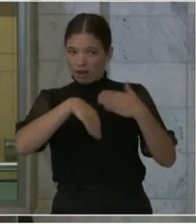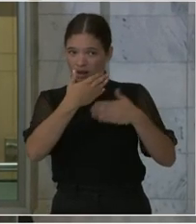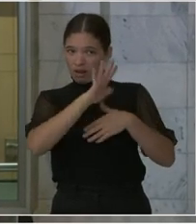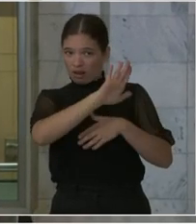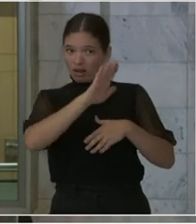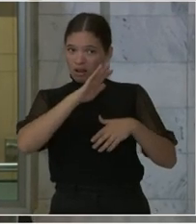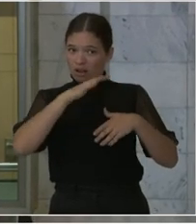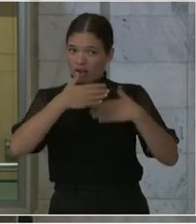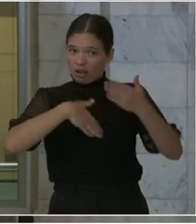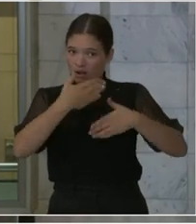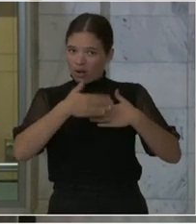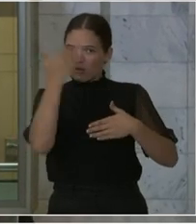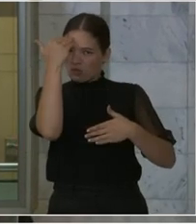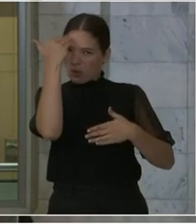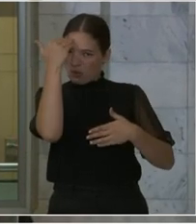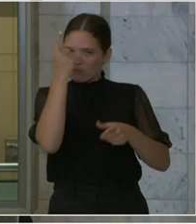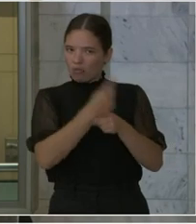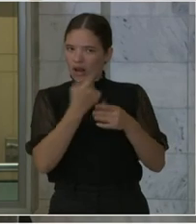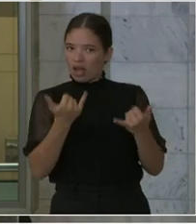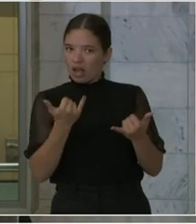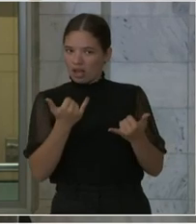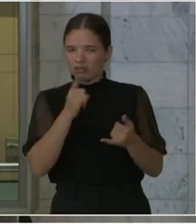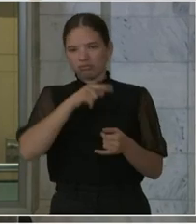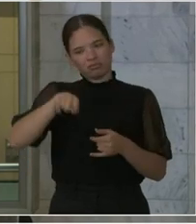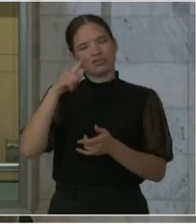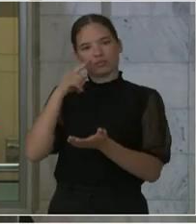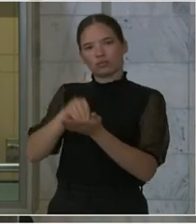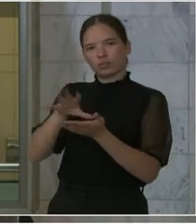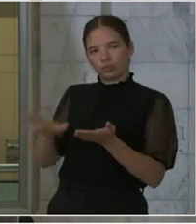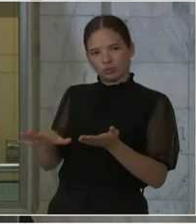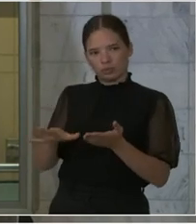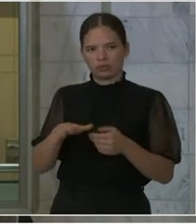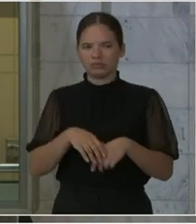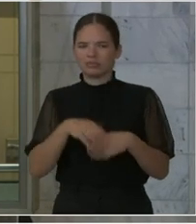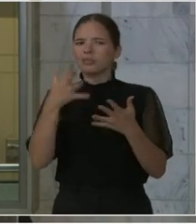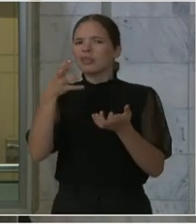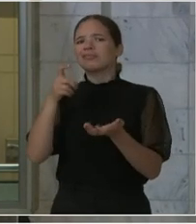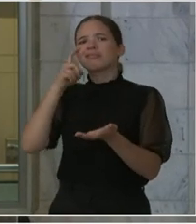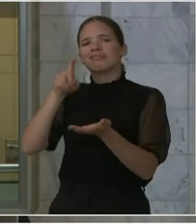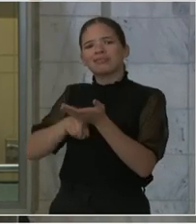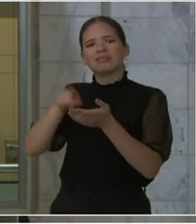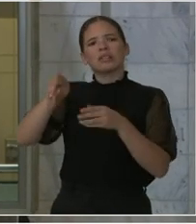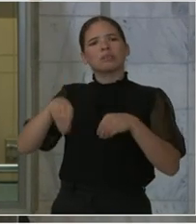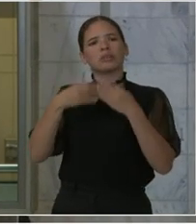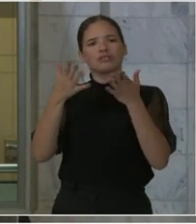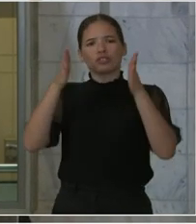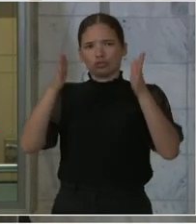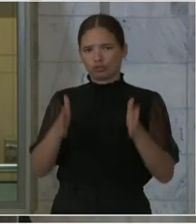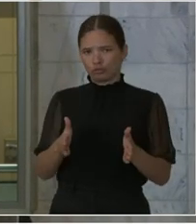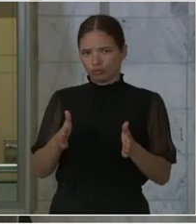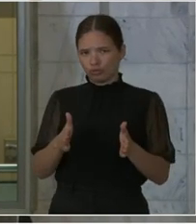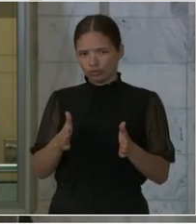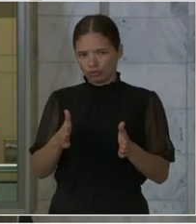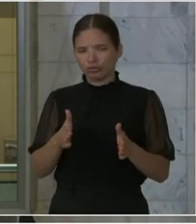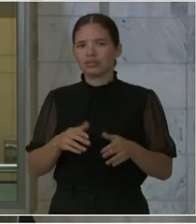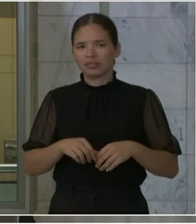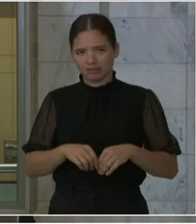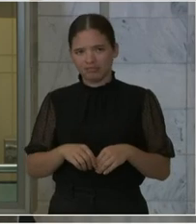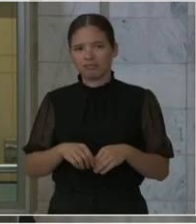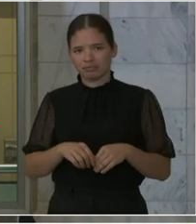to recognize our service providers, many of whom are service providers to our students with greatest